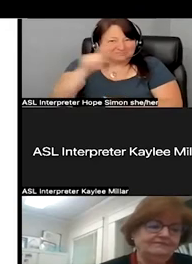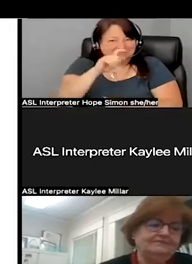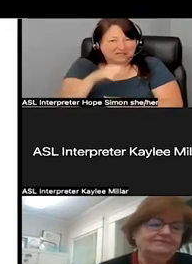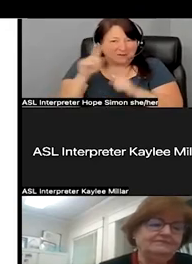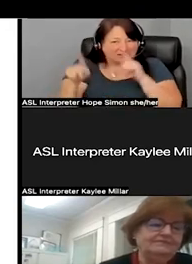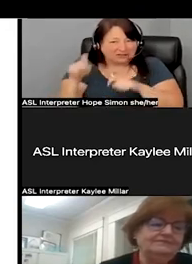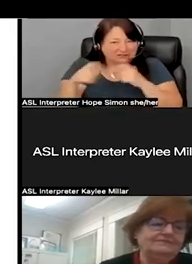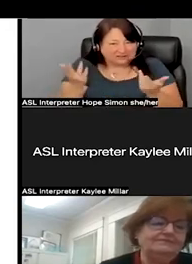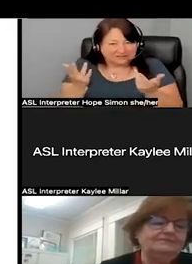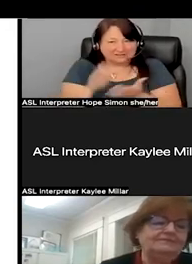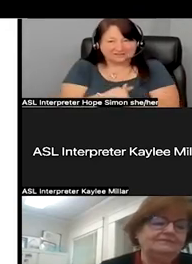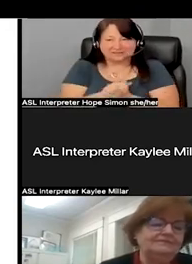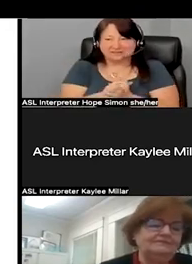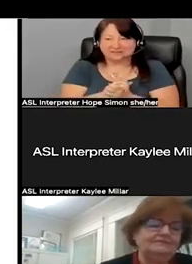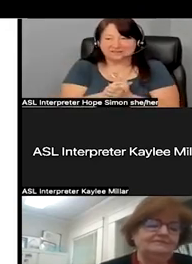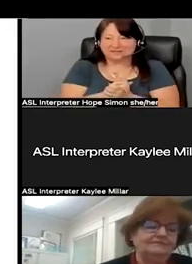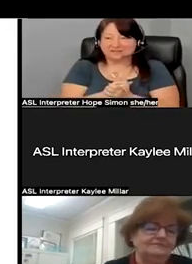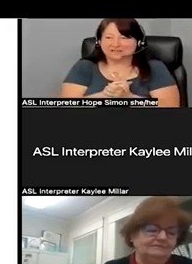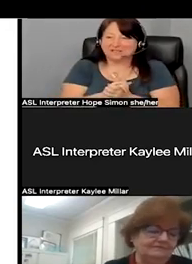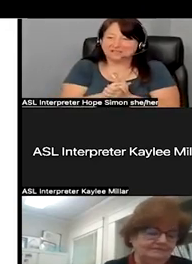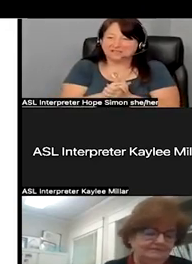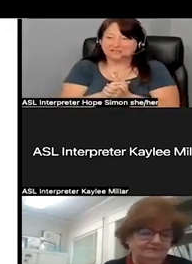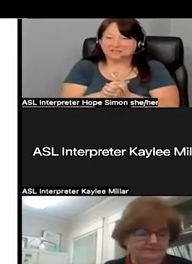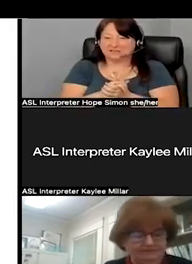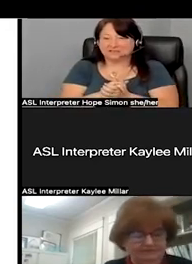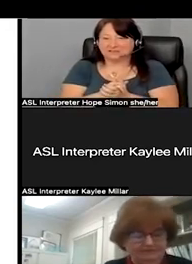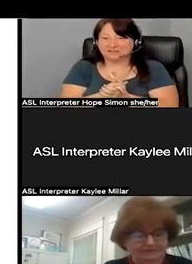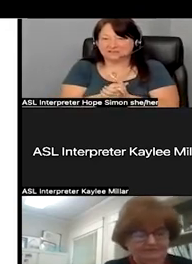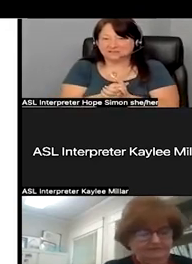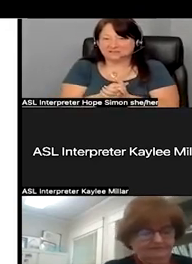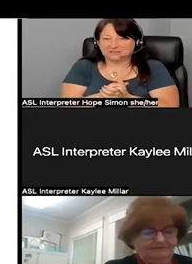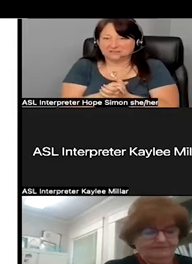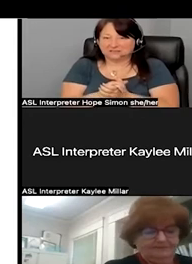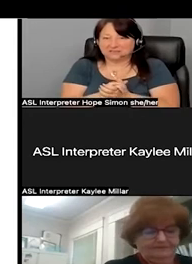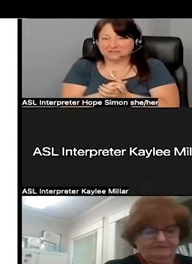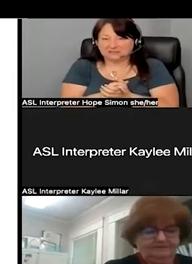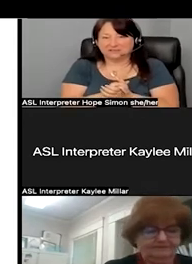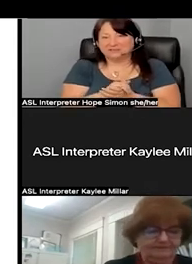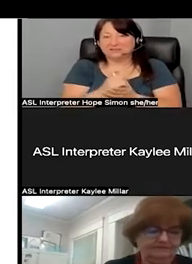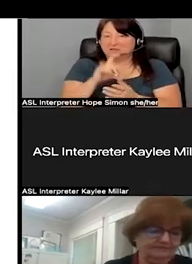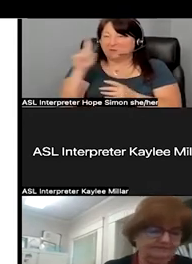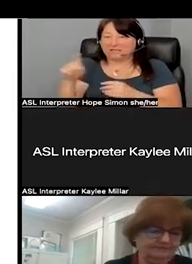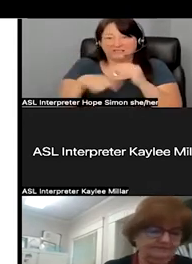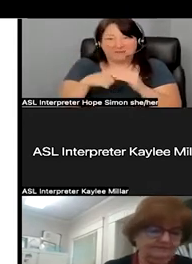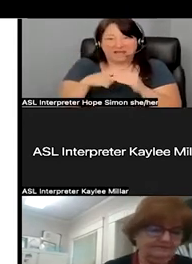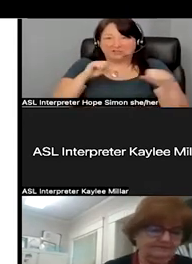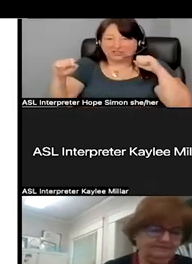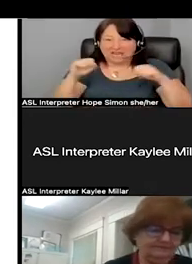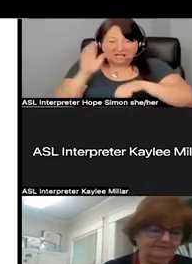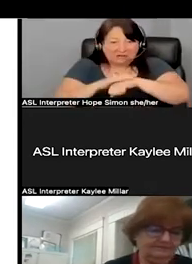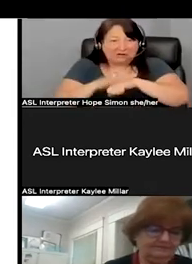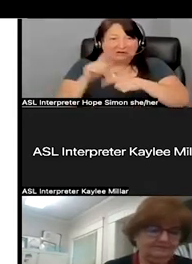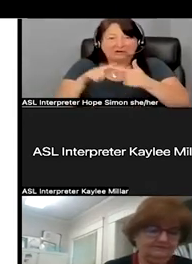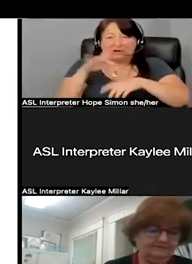or about perhaps about Shake Alert, Earthquake Early Warning,